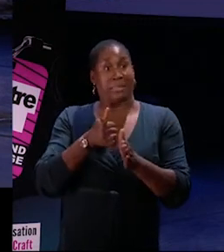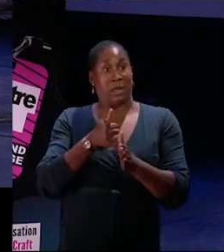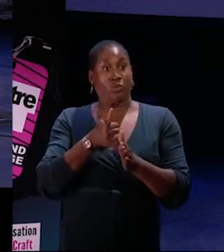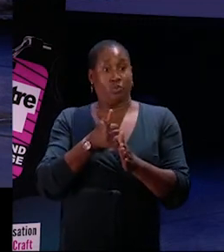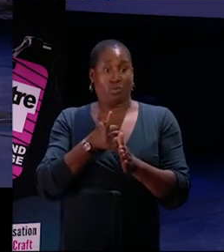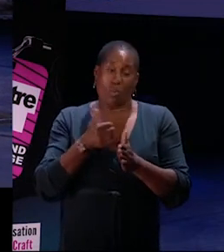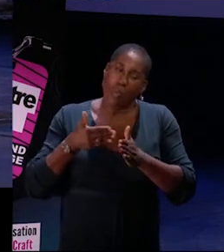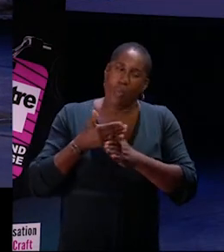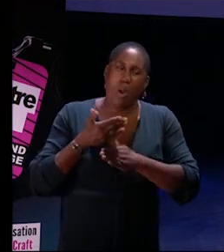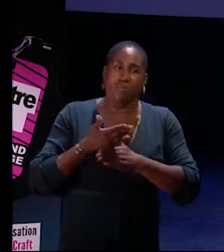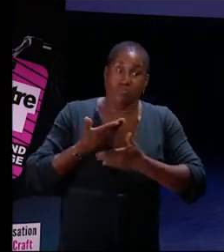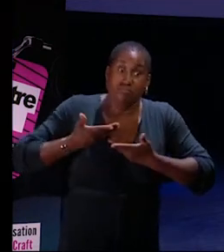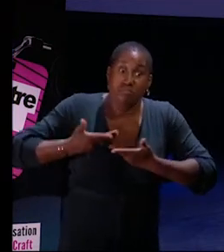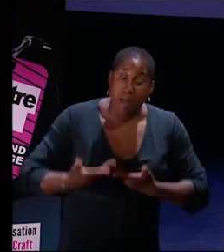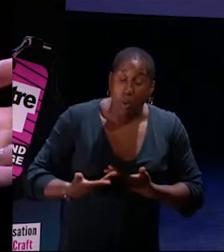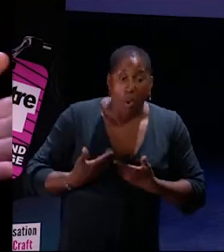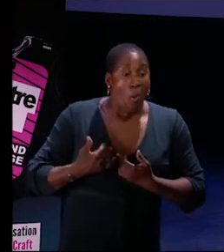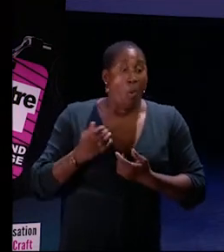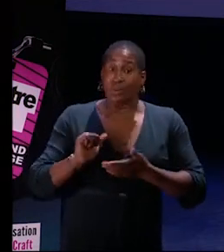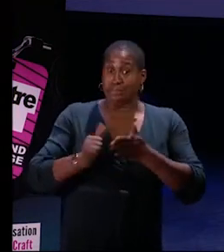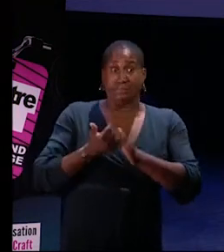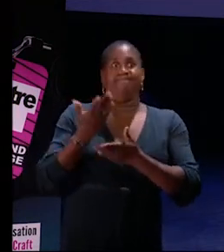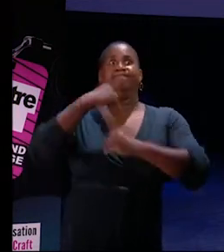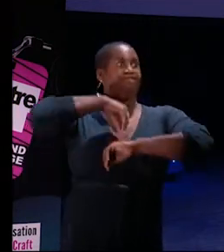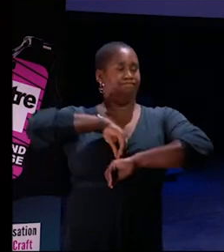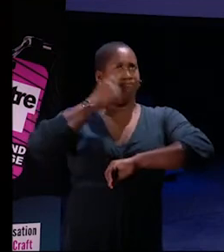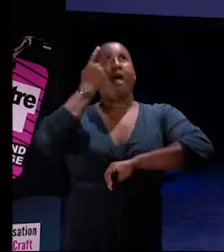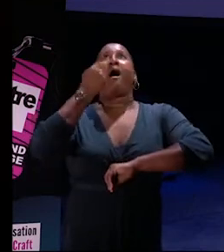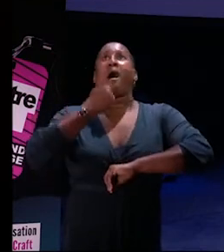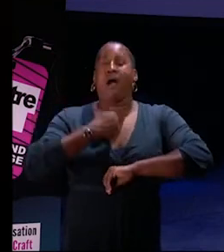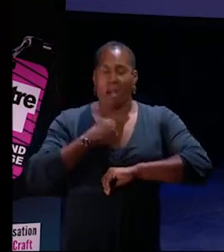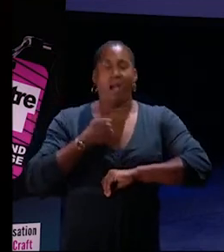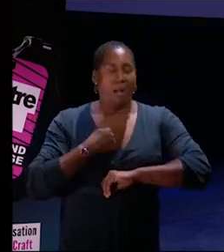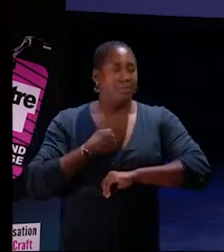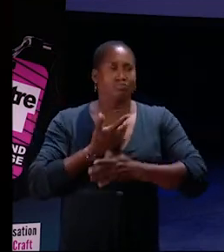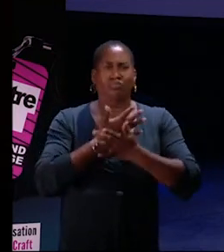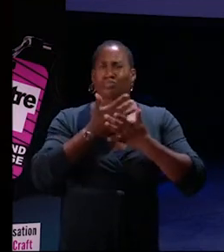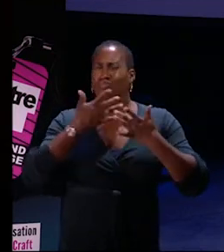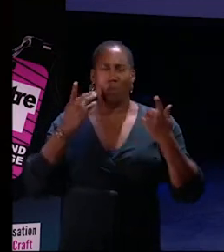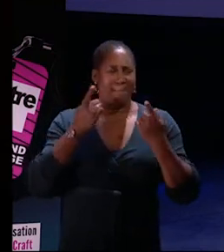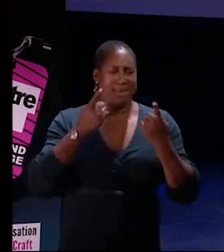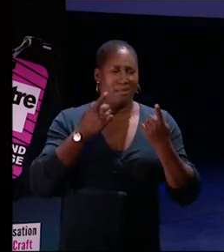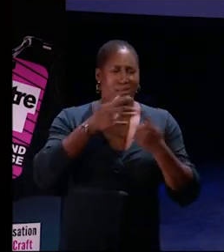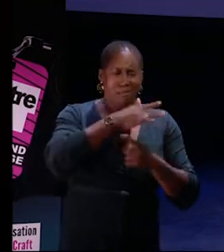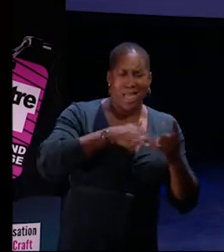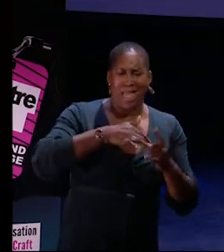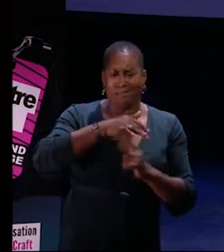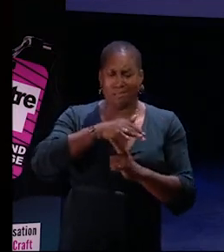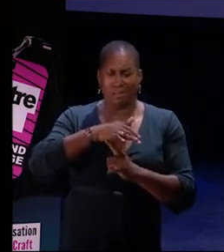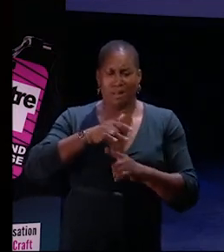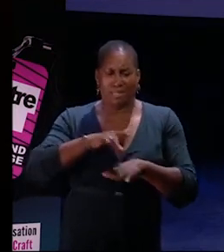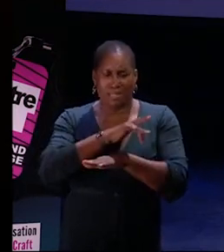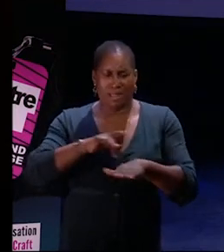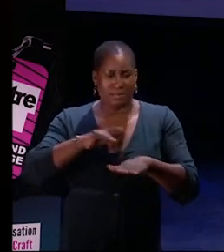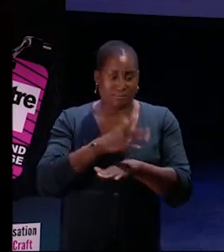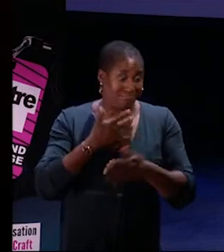or you don't know you have that will develop, and they are totally applicable to the creative industries and theatre, and being able to bring them out through whether it's technical, whether